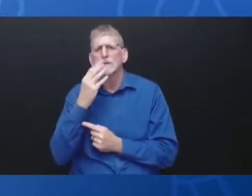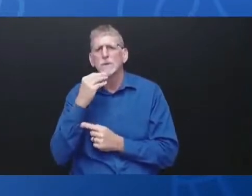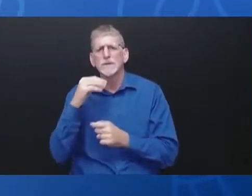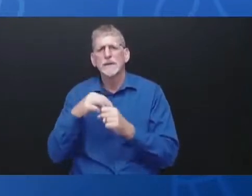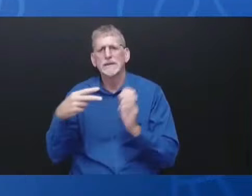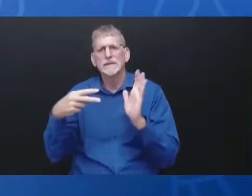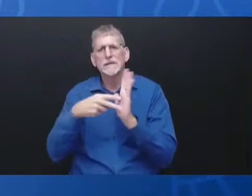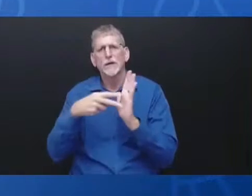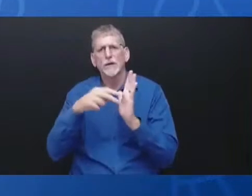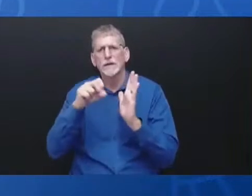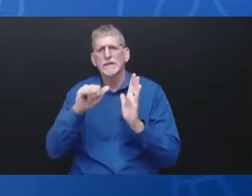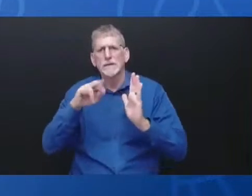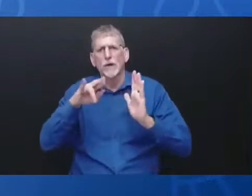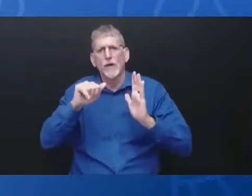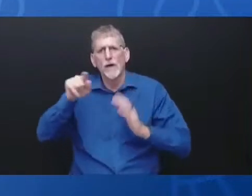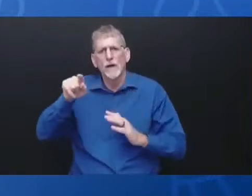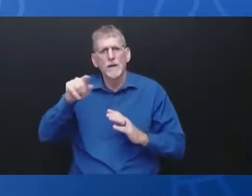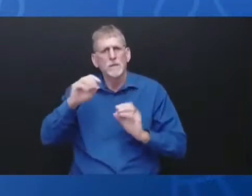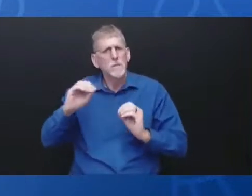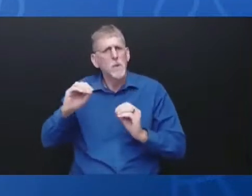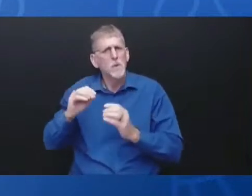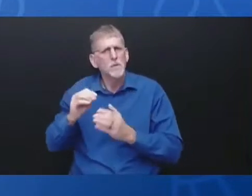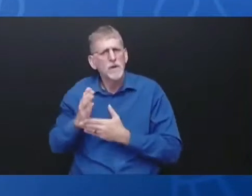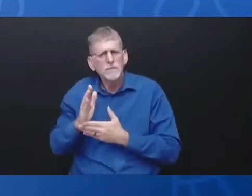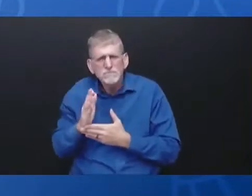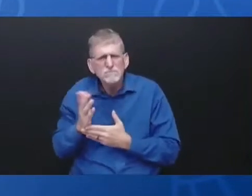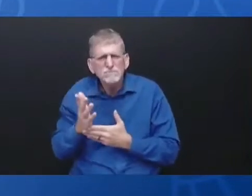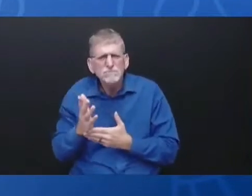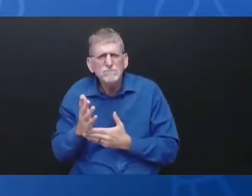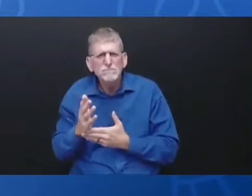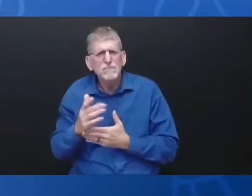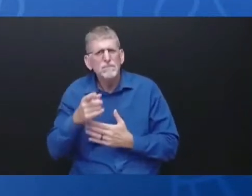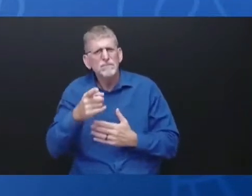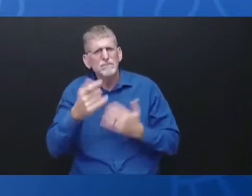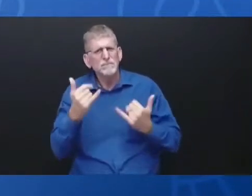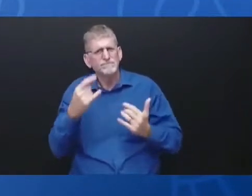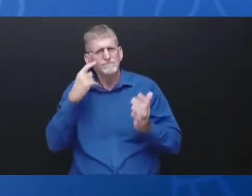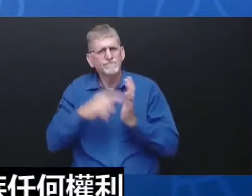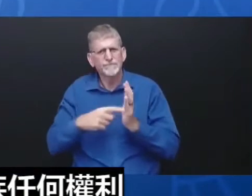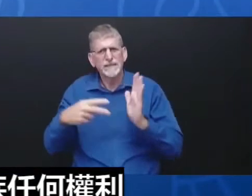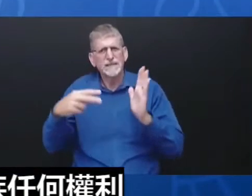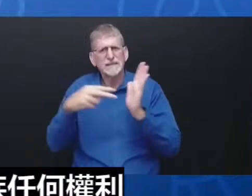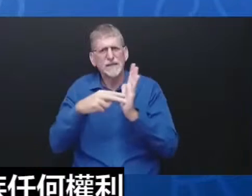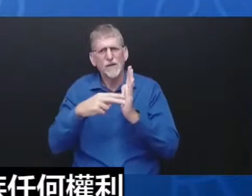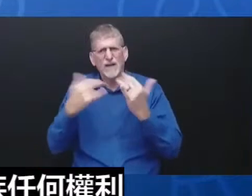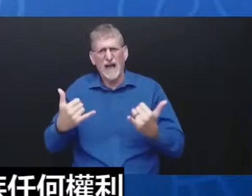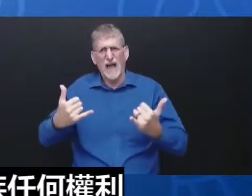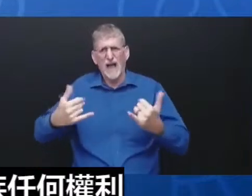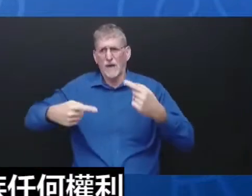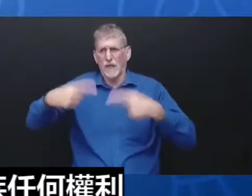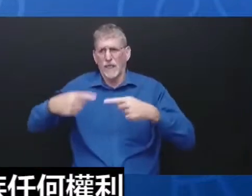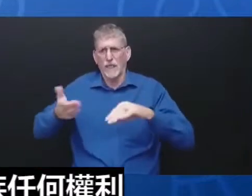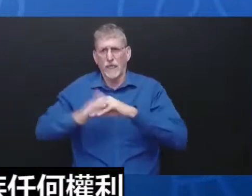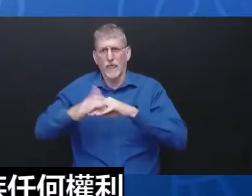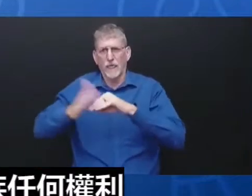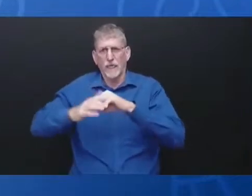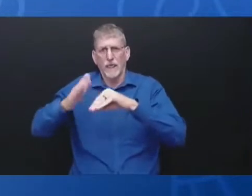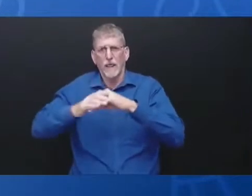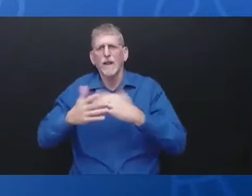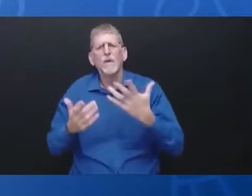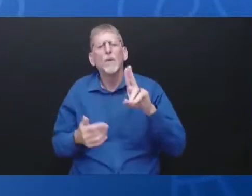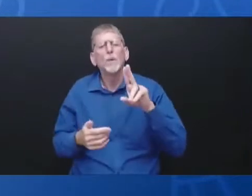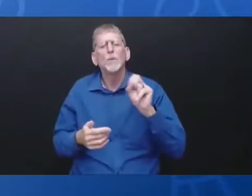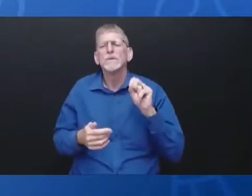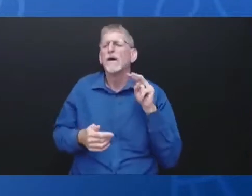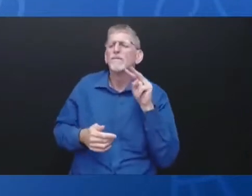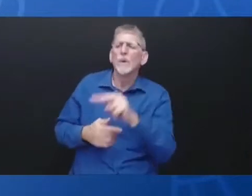democracy. What's the U.S. view on that constitution? And does anyone in this department connected with the new